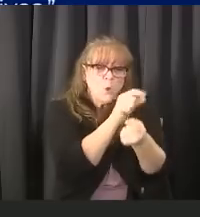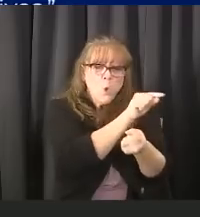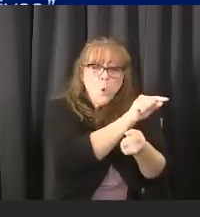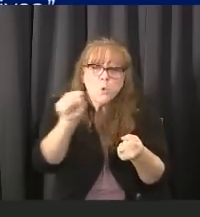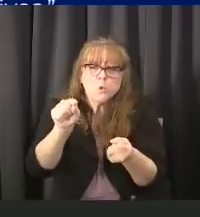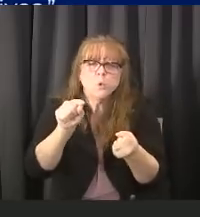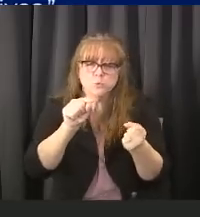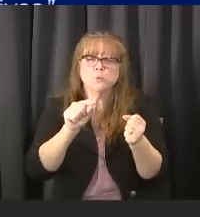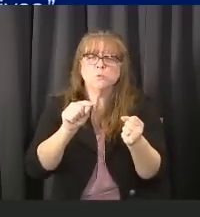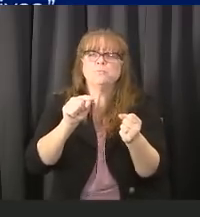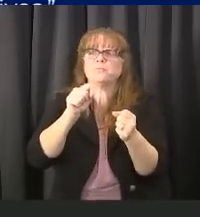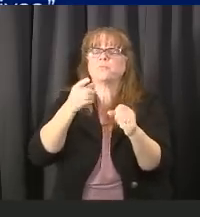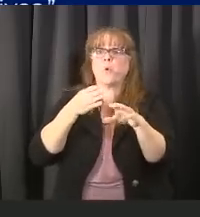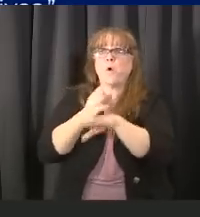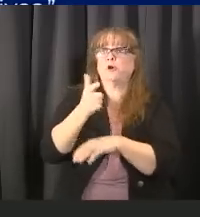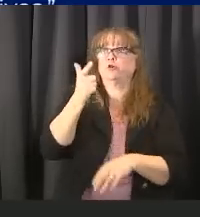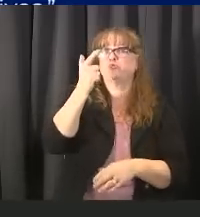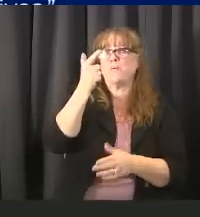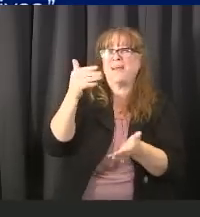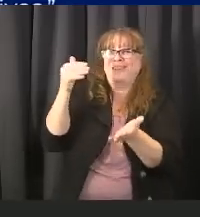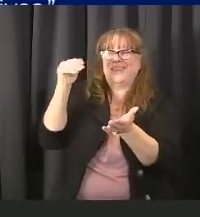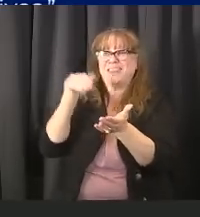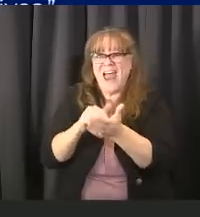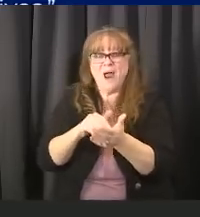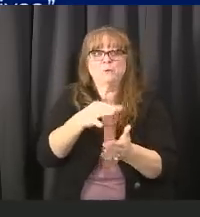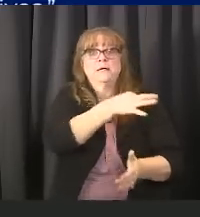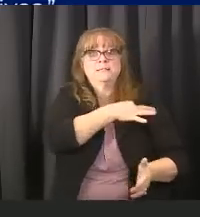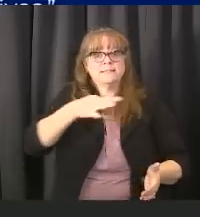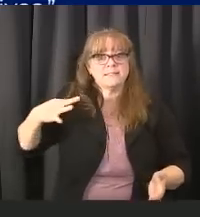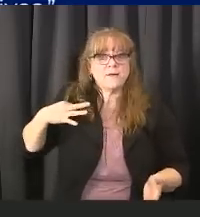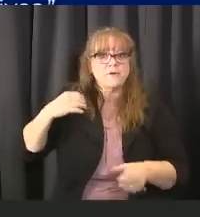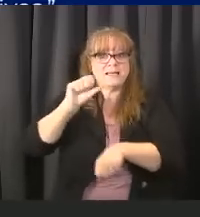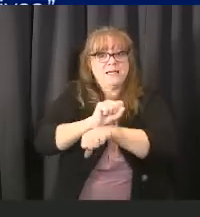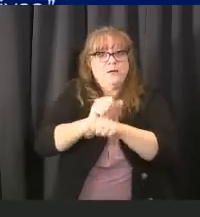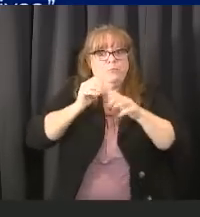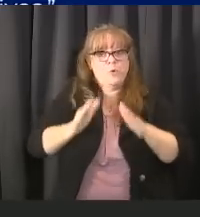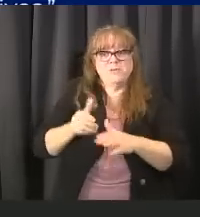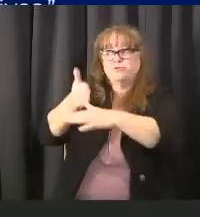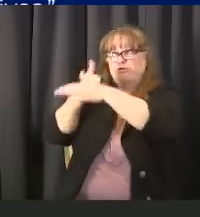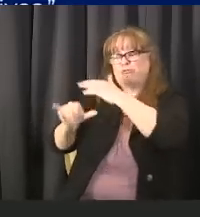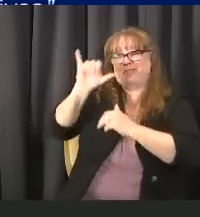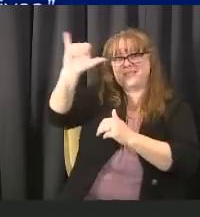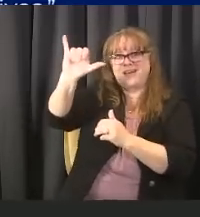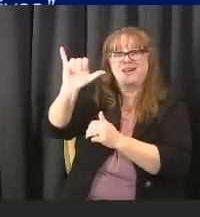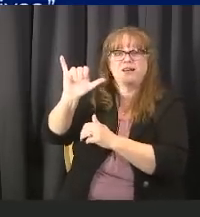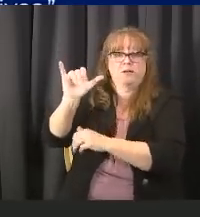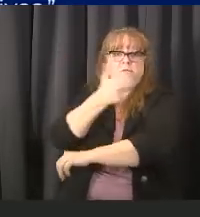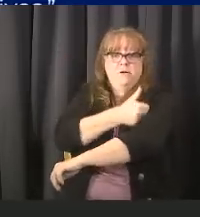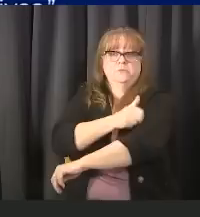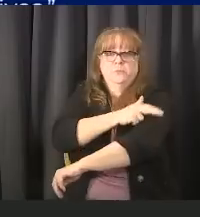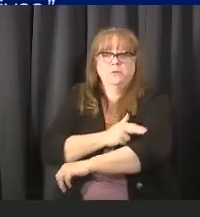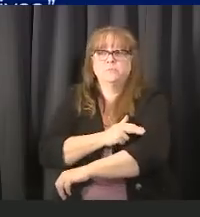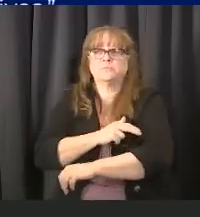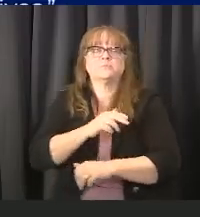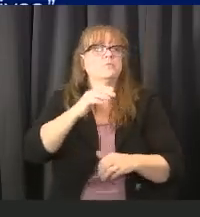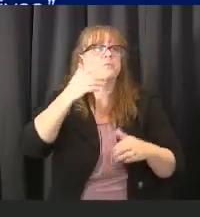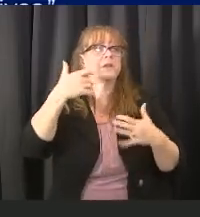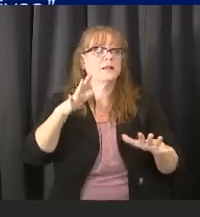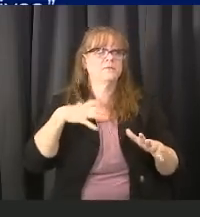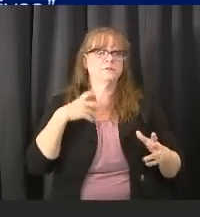communities. And as everybody knows, we've had our share of challenges throughout this. Vaccinating millions is new to all of